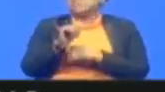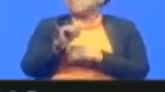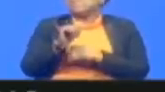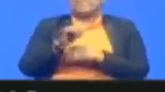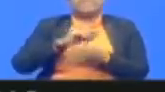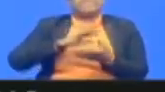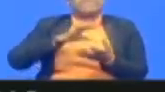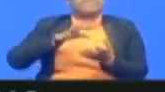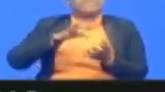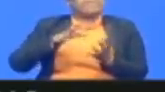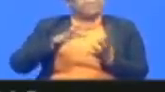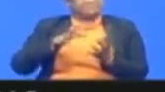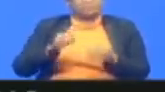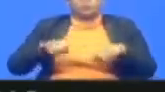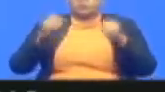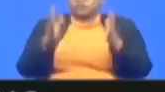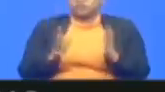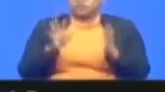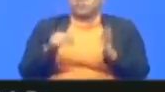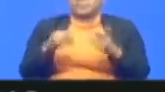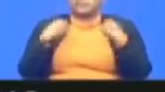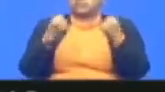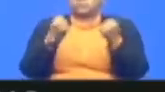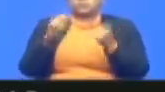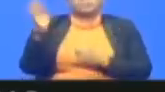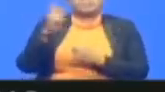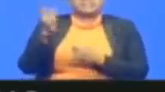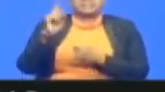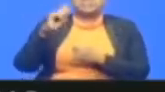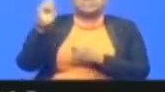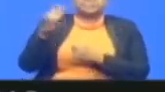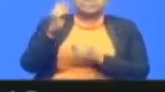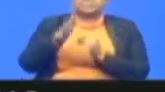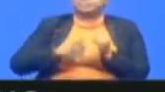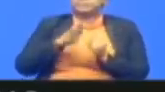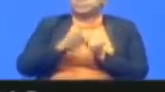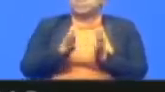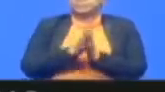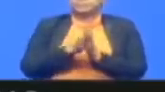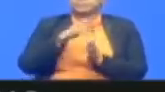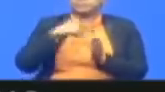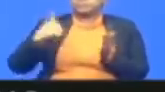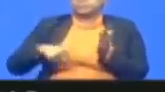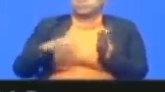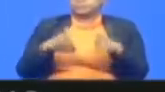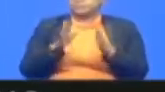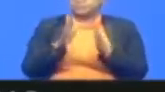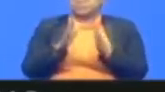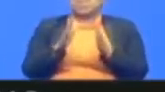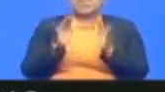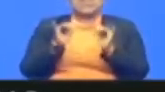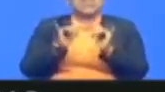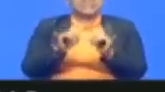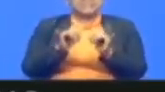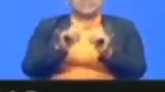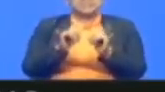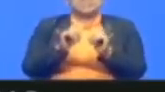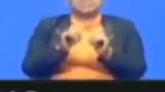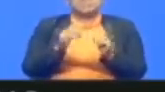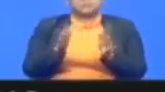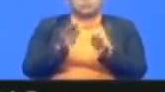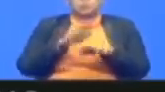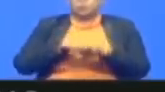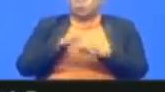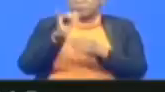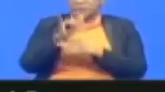murkier. Officials from the Transport Ministry, the Kenya Railways and China Road and Bridge Corporation remain tight-lipped on the